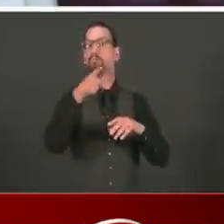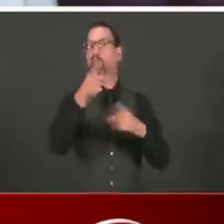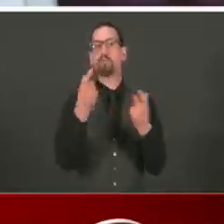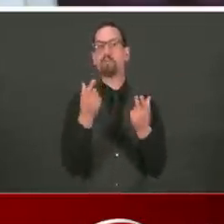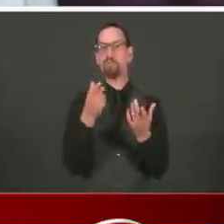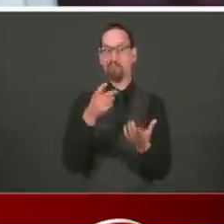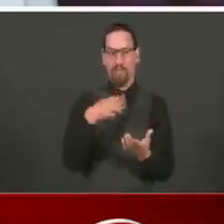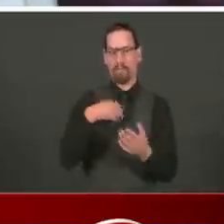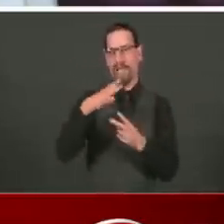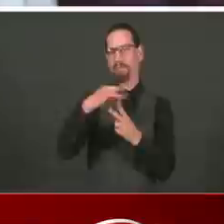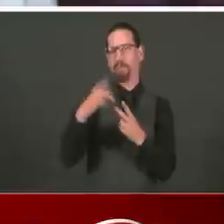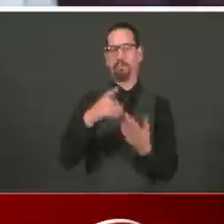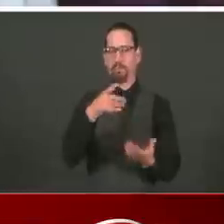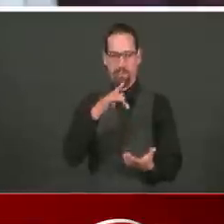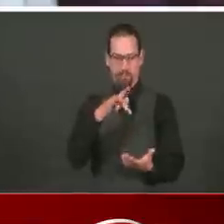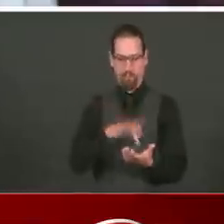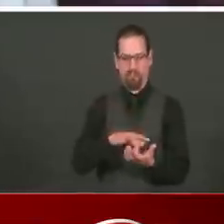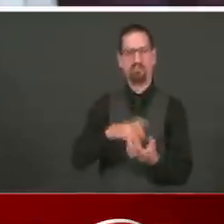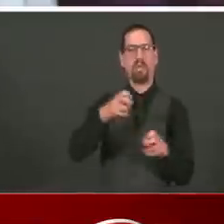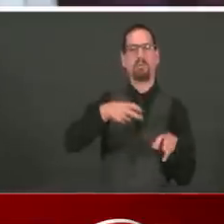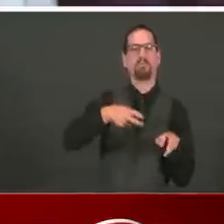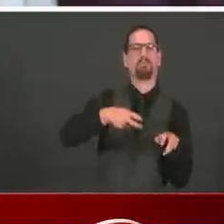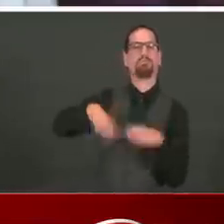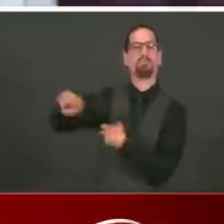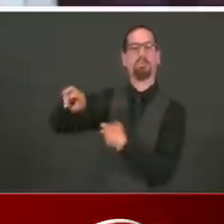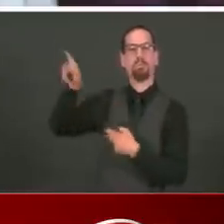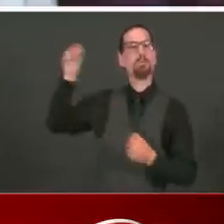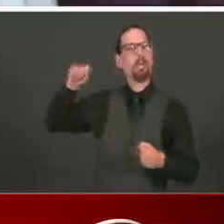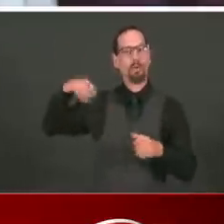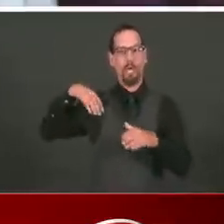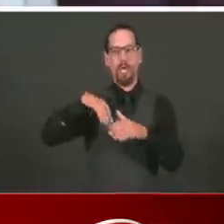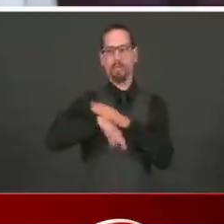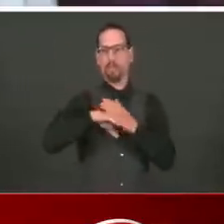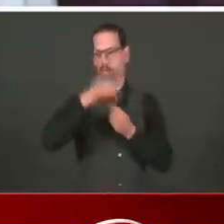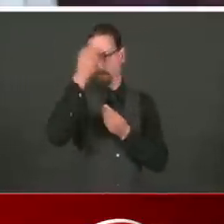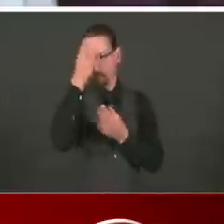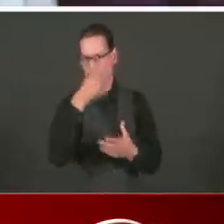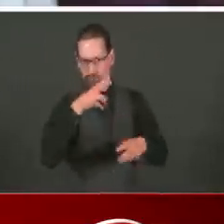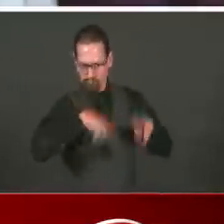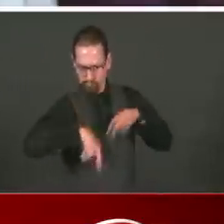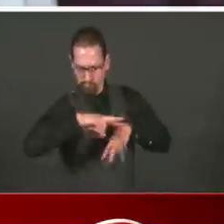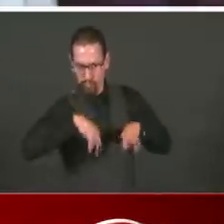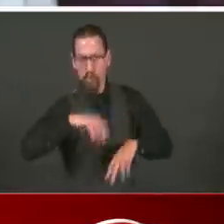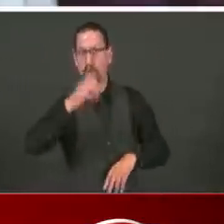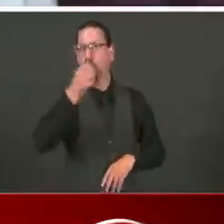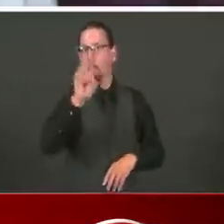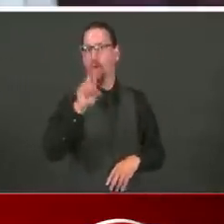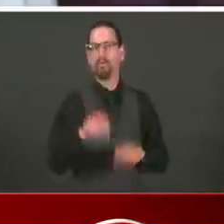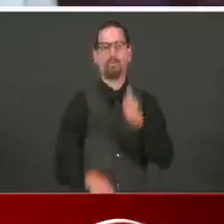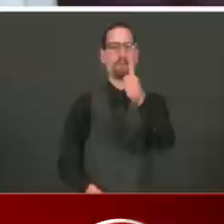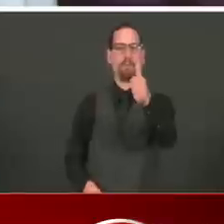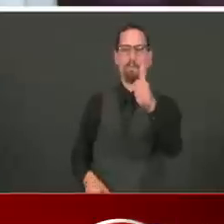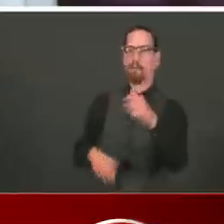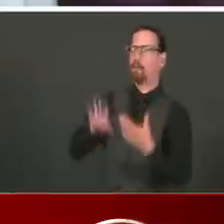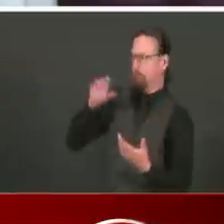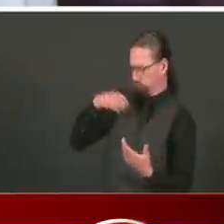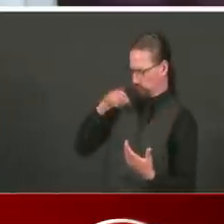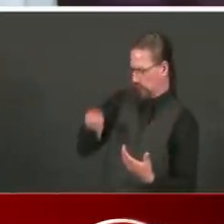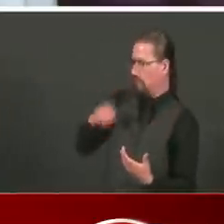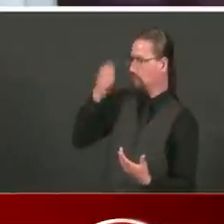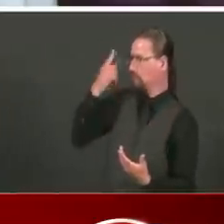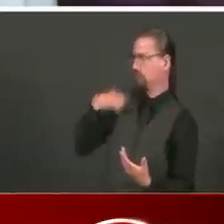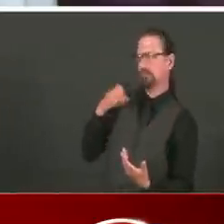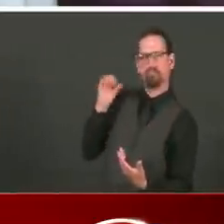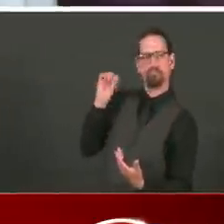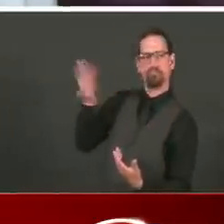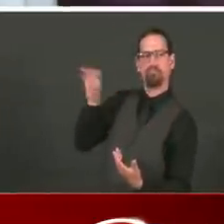with. Or you could say, yes, I will upload it. If you do that, your information,